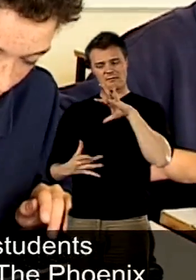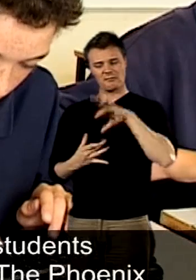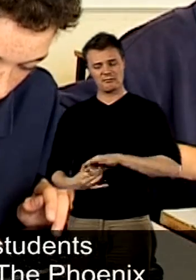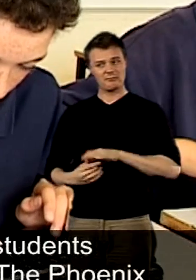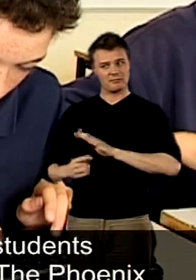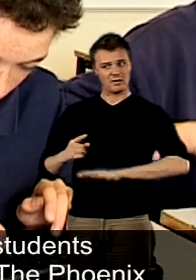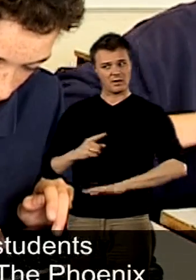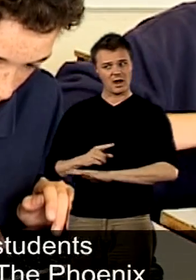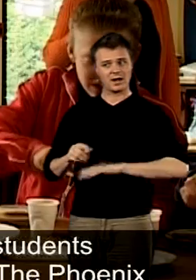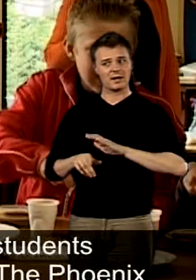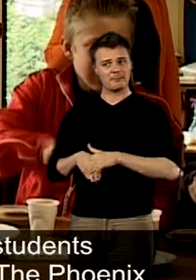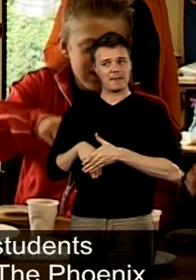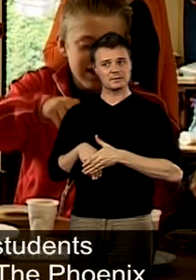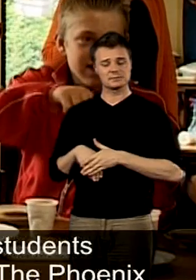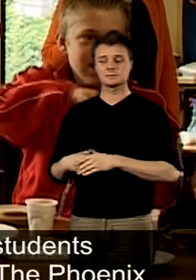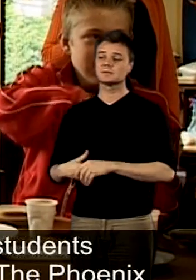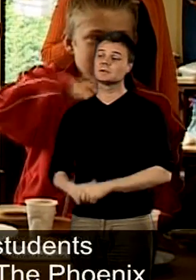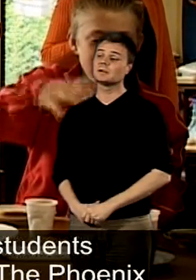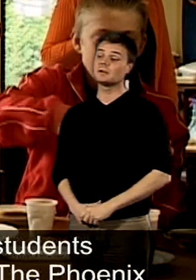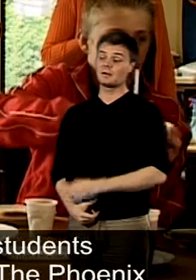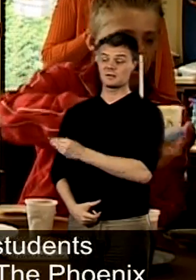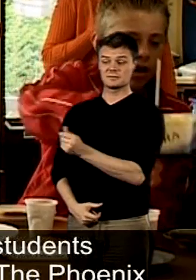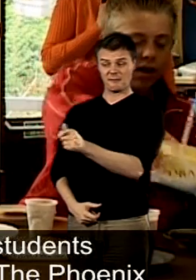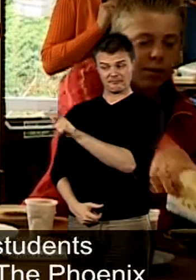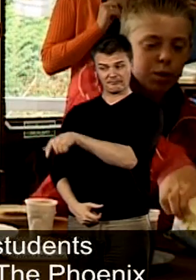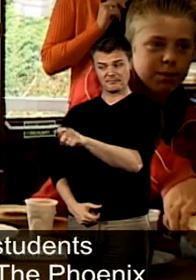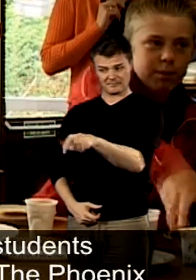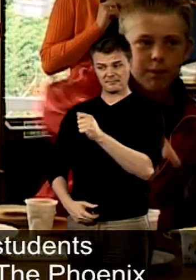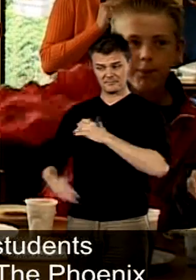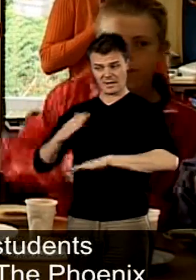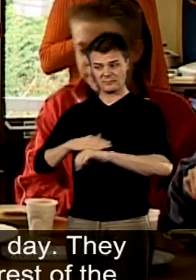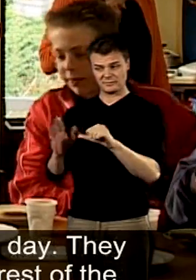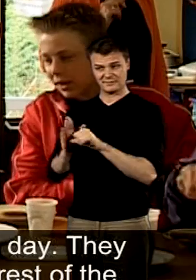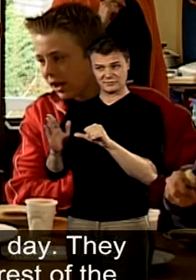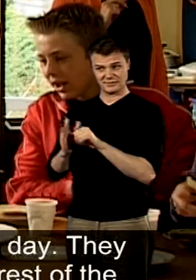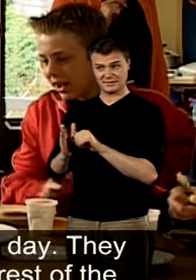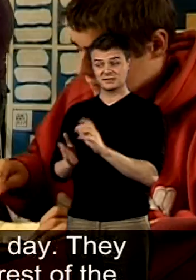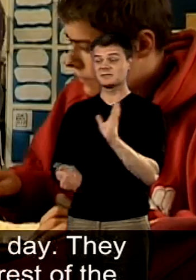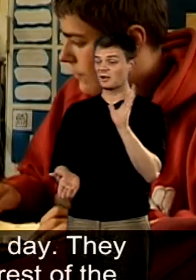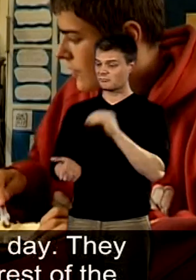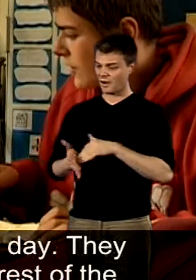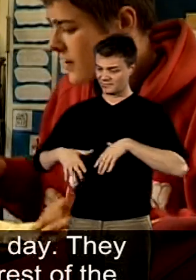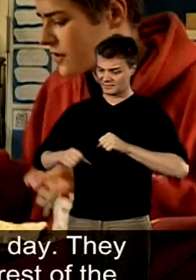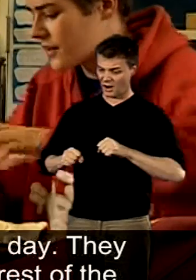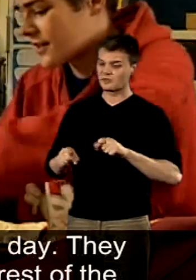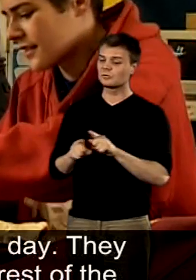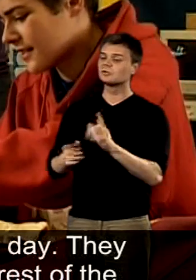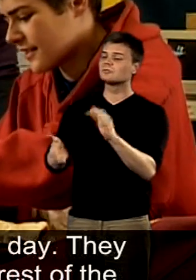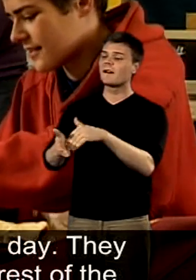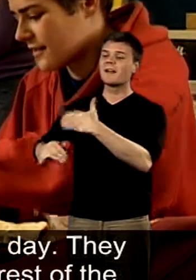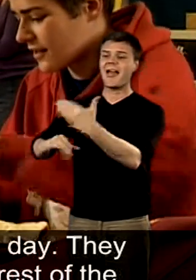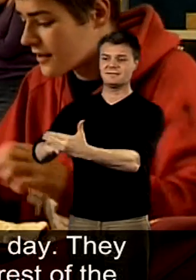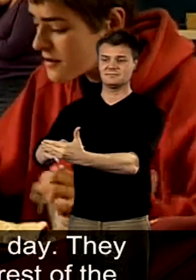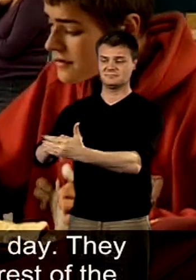underlying impairments. Some students with behavioural difficulties attend the Phoenix Centre at the start and end of each day. They